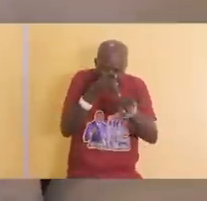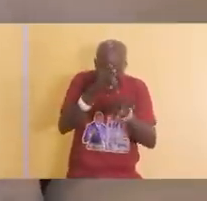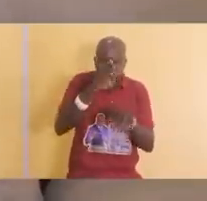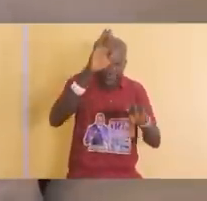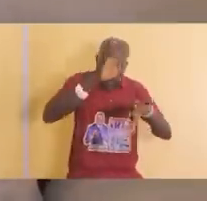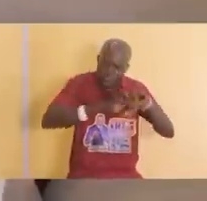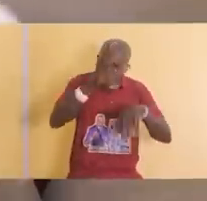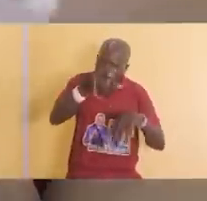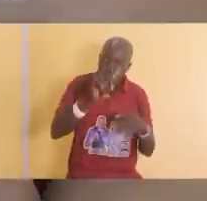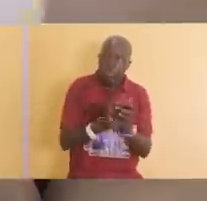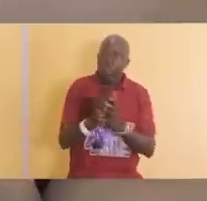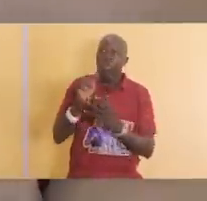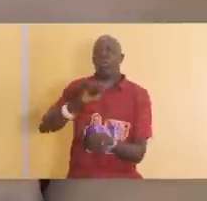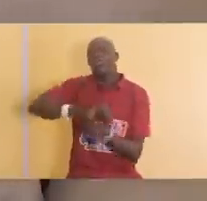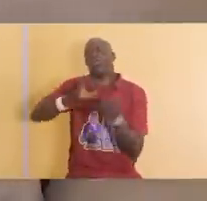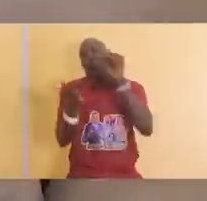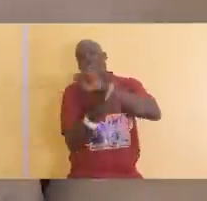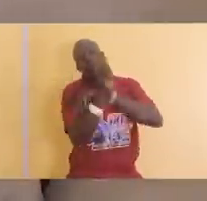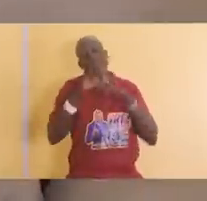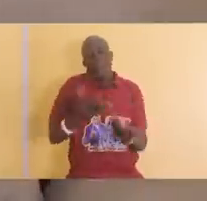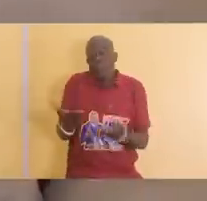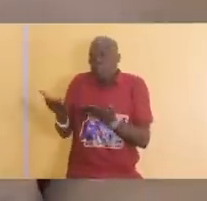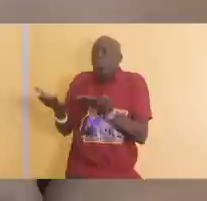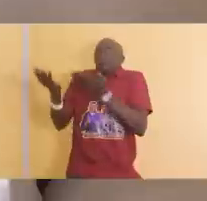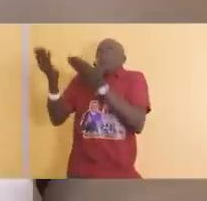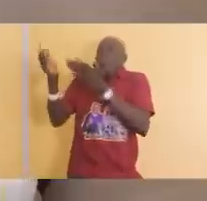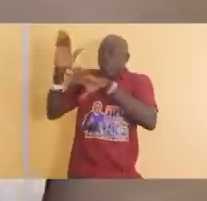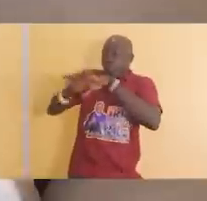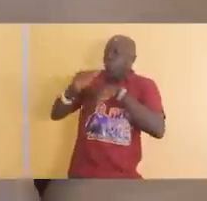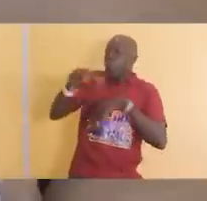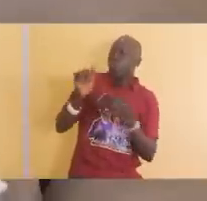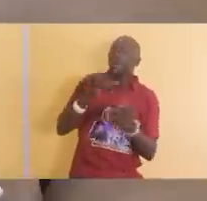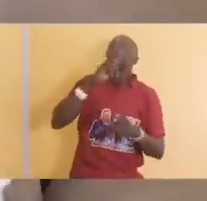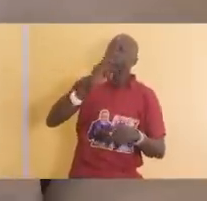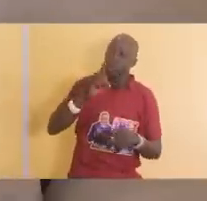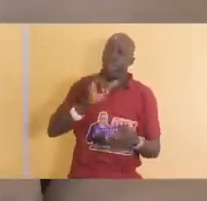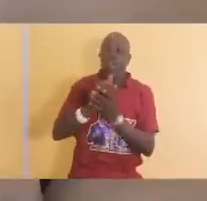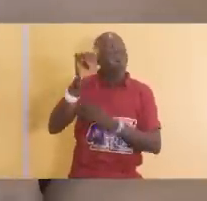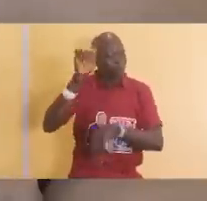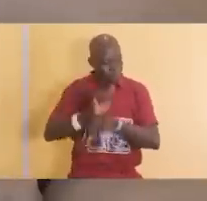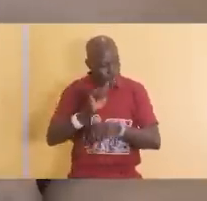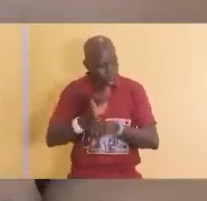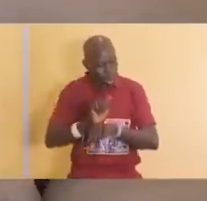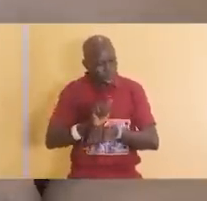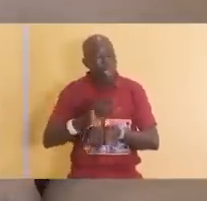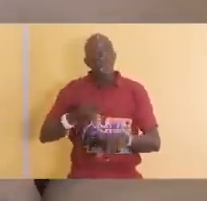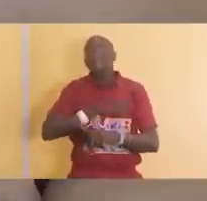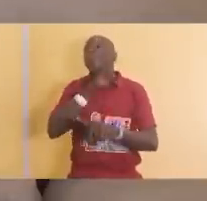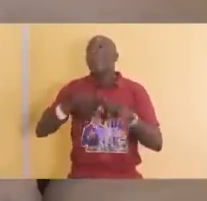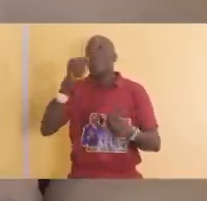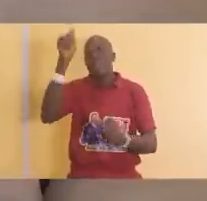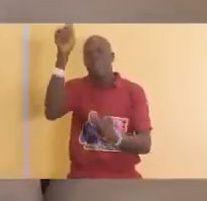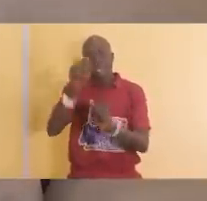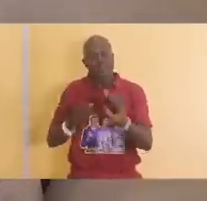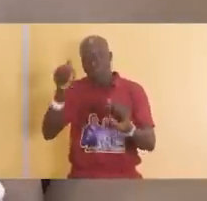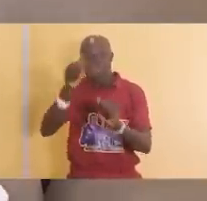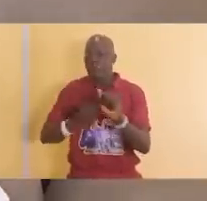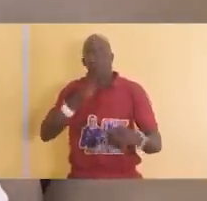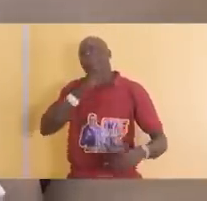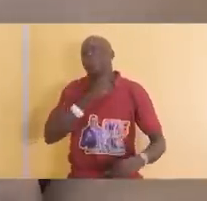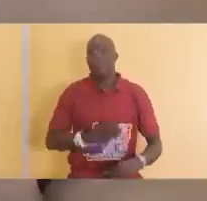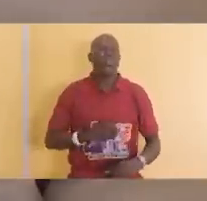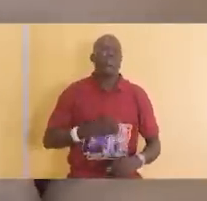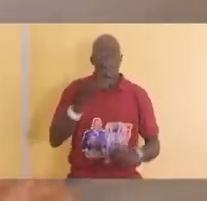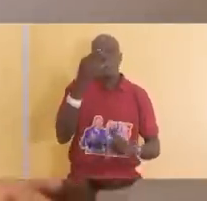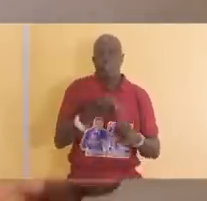place mark upon you. Won dey so di eru si Olara. And they make it as a burden upon you. O to lo sise. Truly you are working. Amo ibanujo so su. Boys sudden